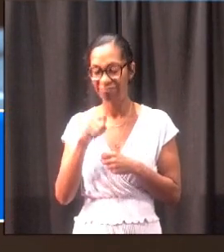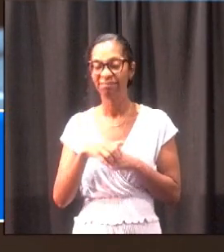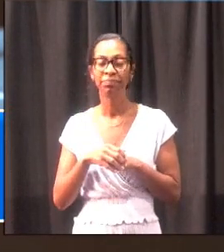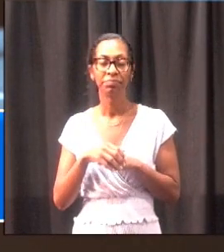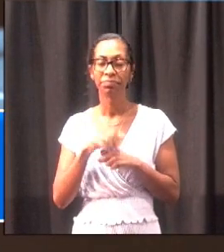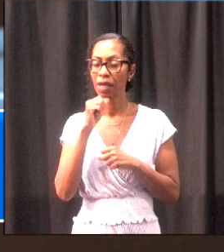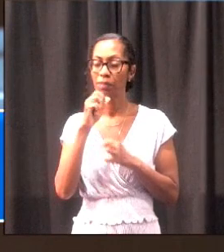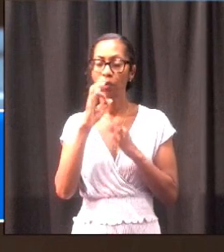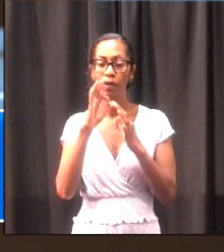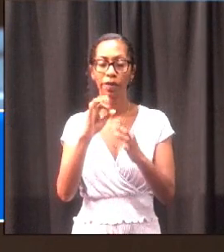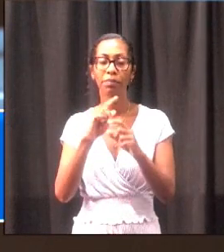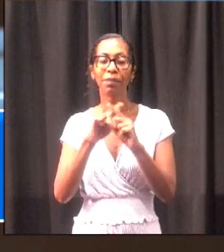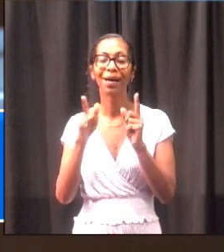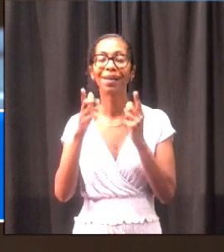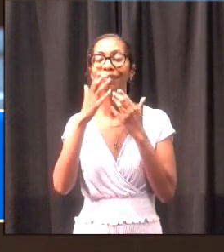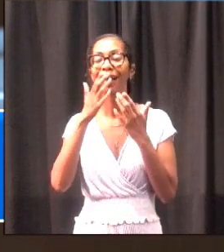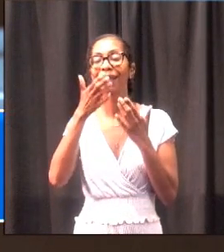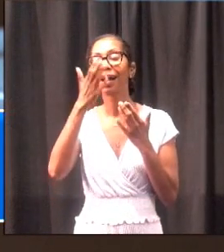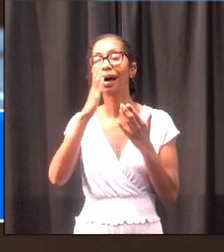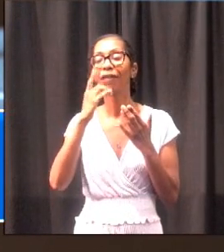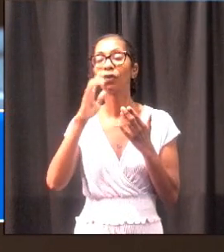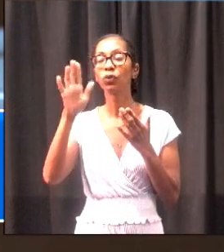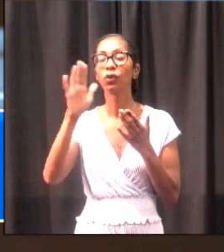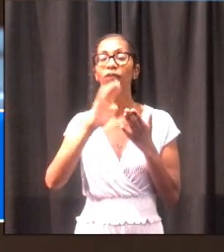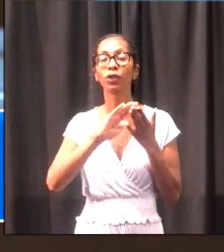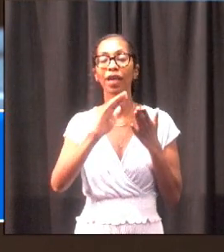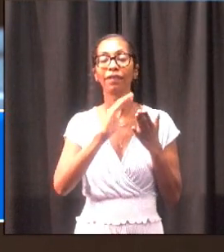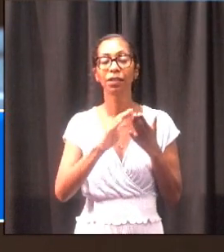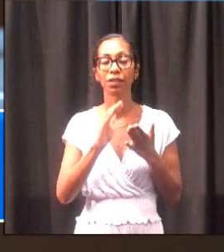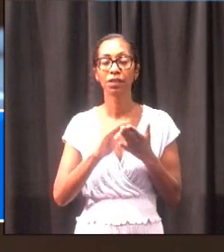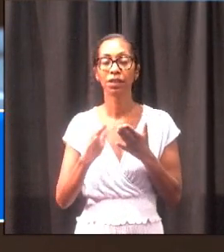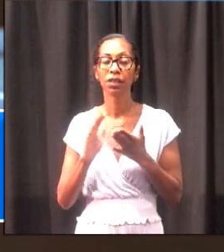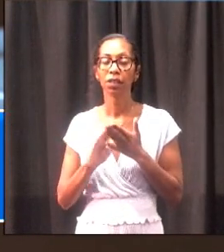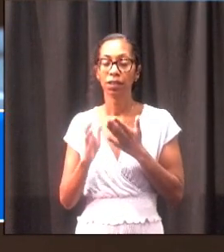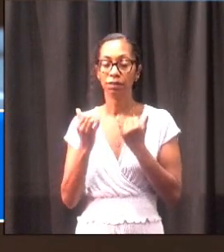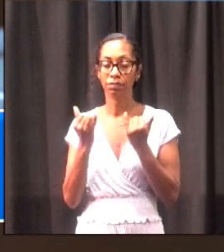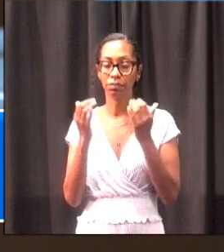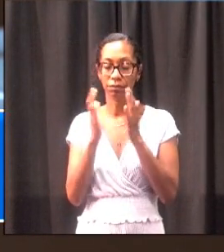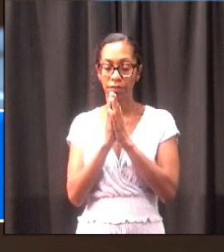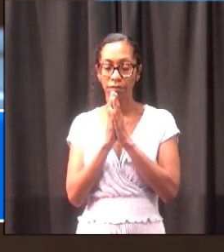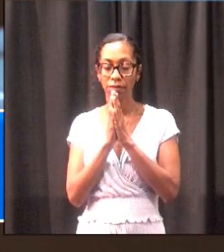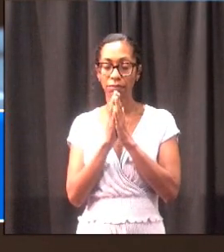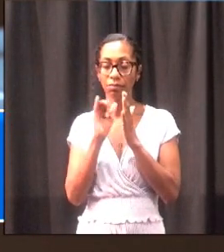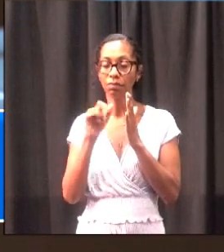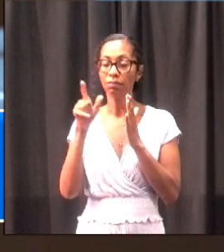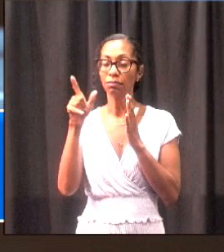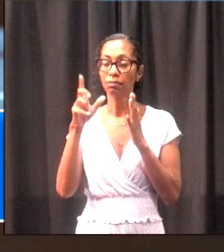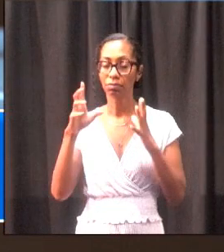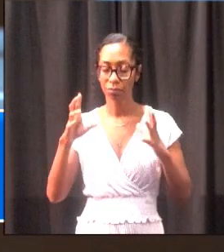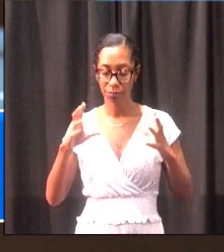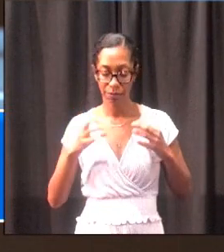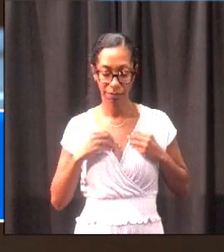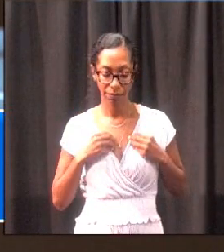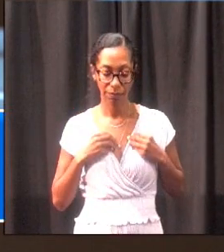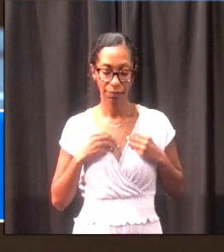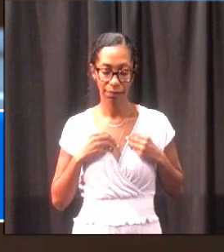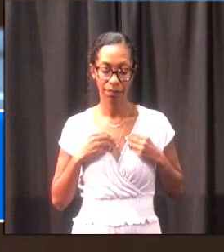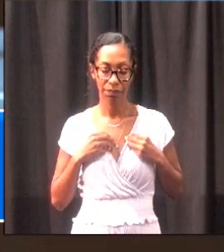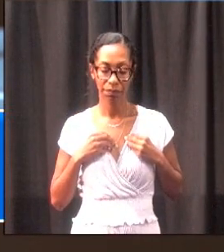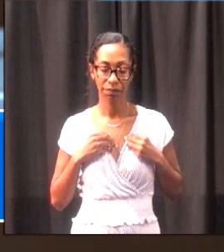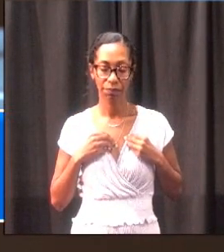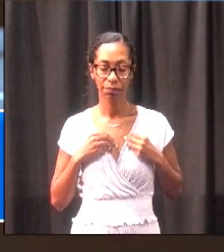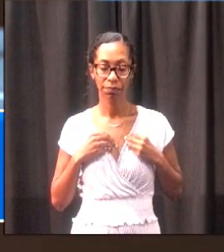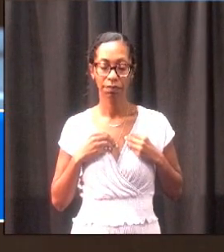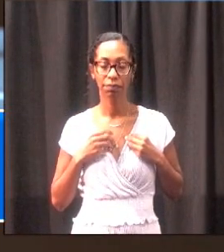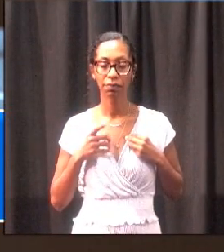your glory. But thank God for your forgiveness today. And I pray that they receive it. And they will